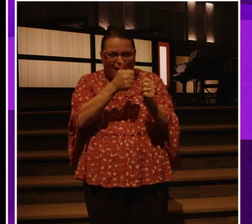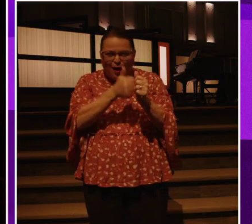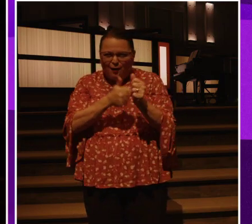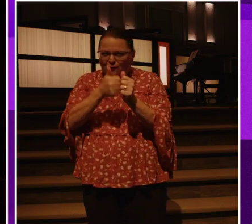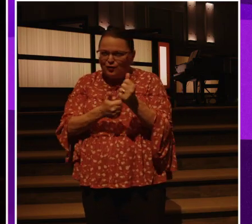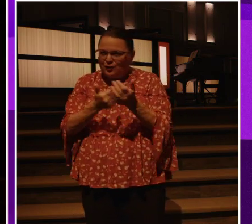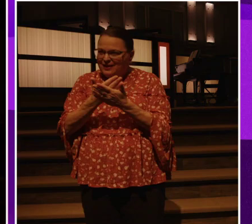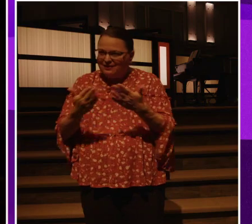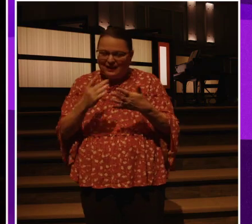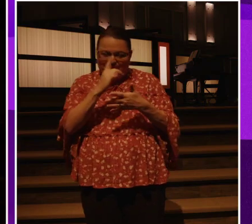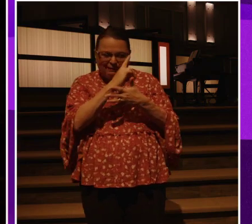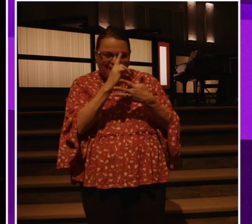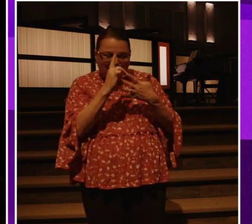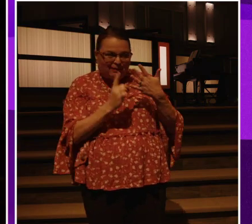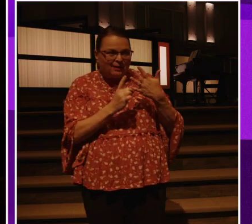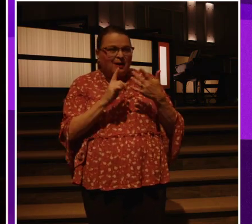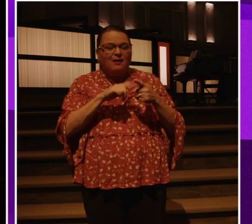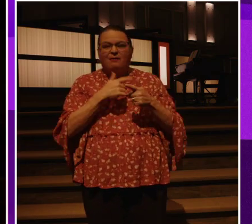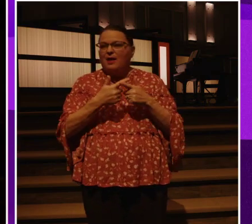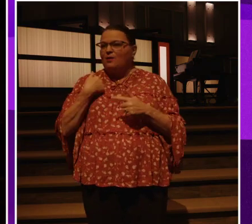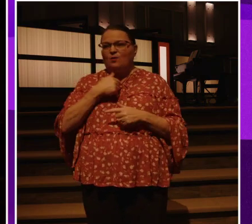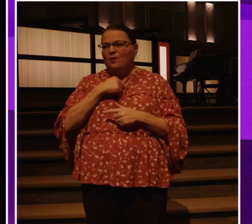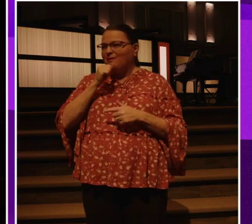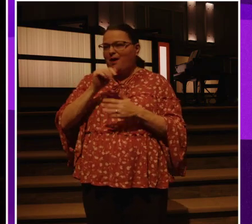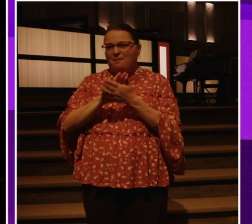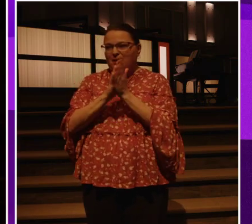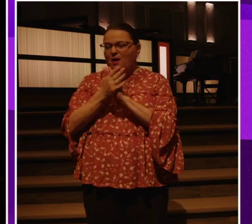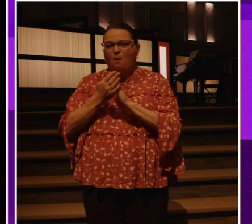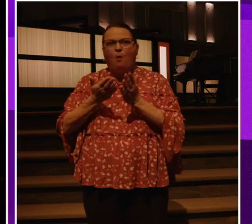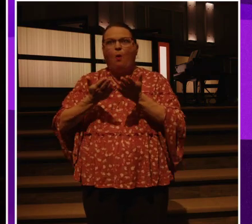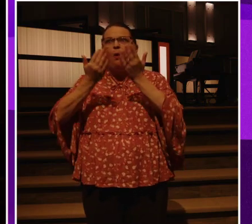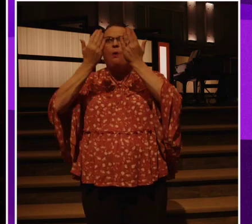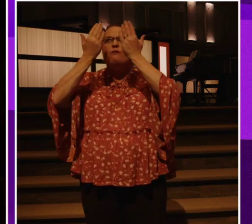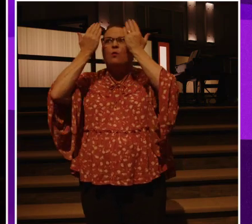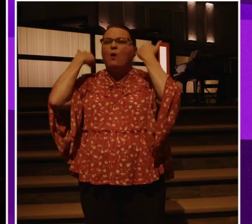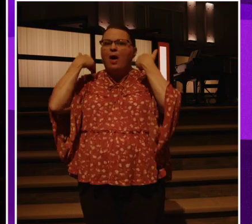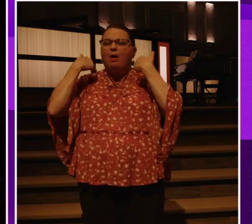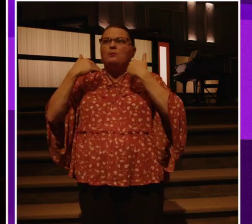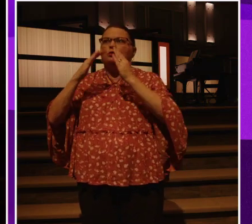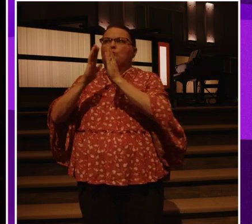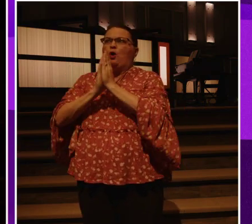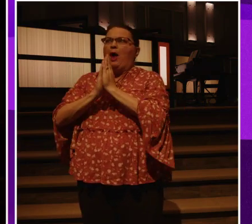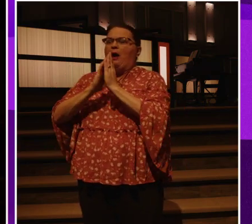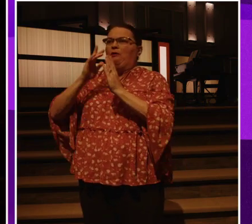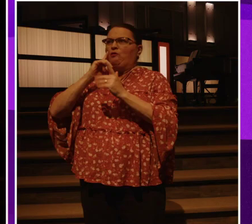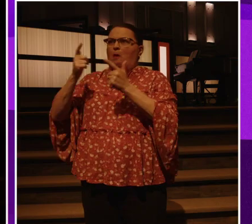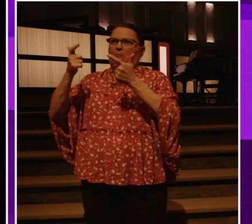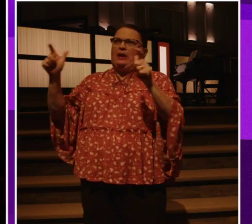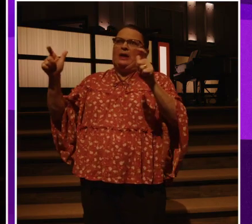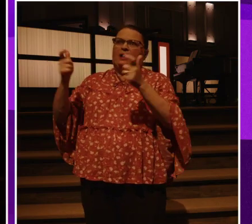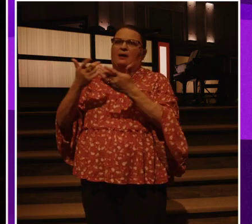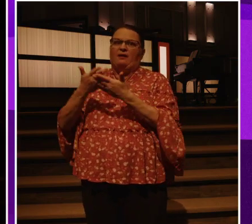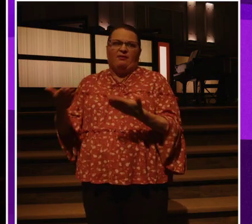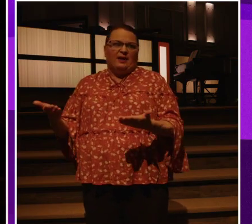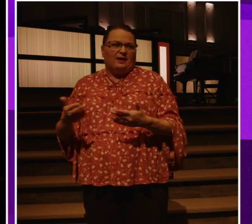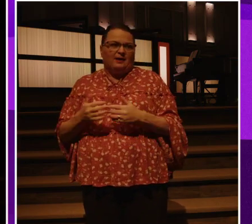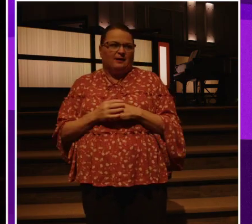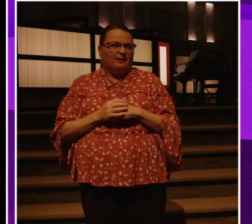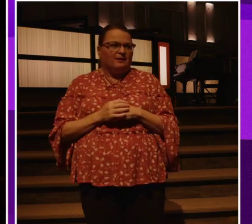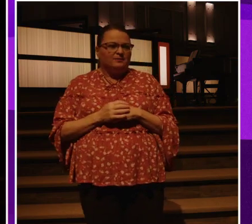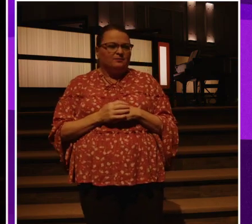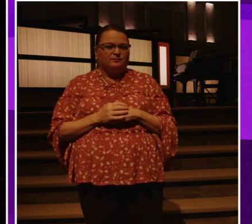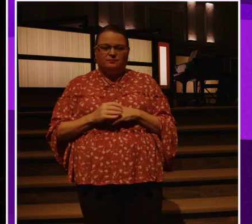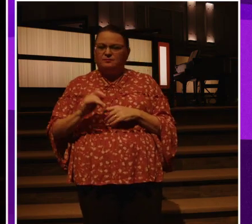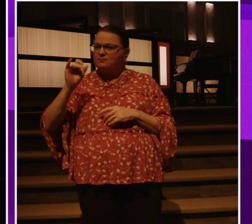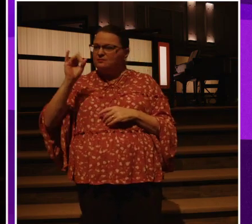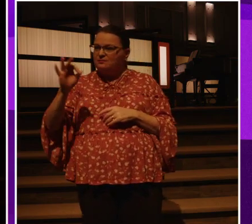so overwhelmed and have to pray about the big things. Maybe if we took it all